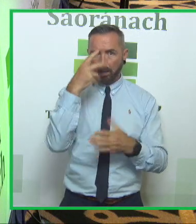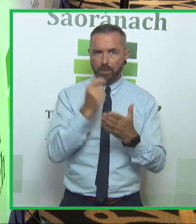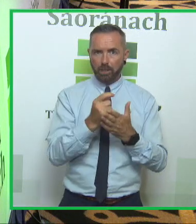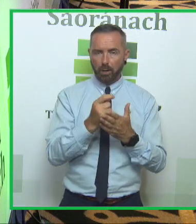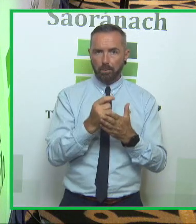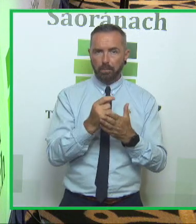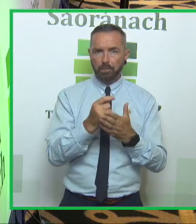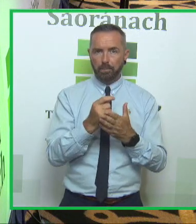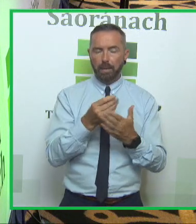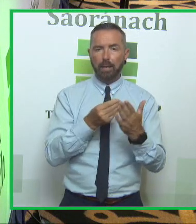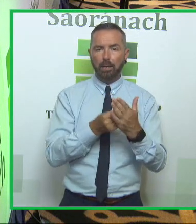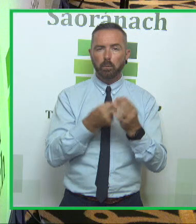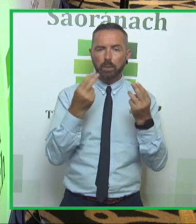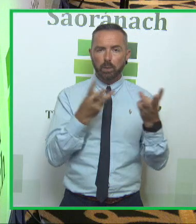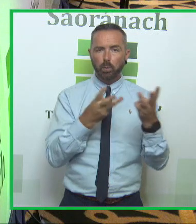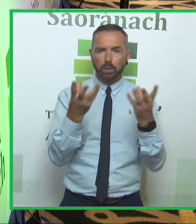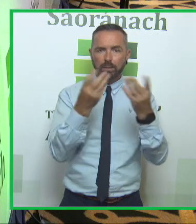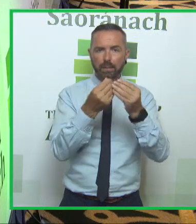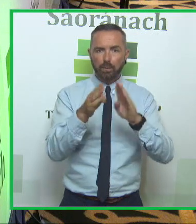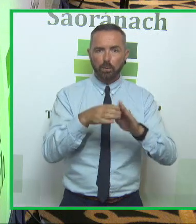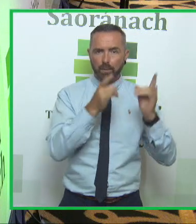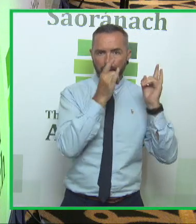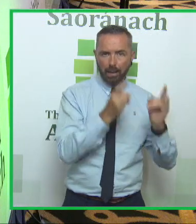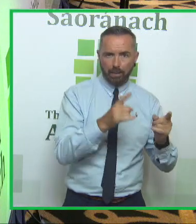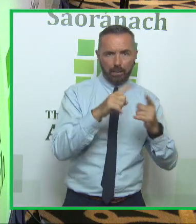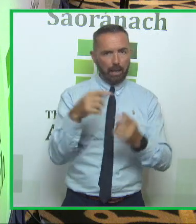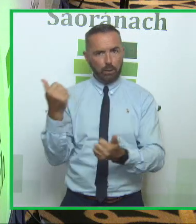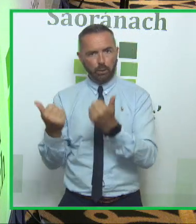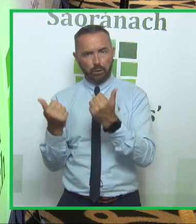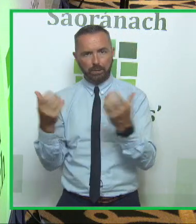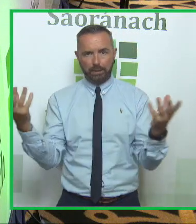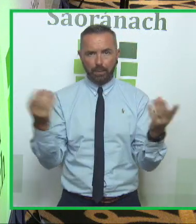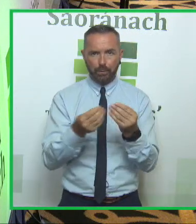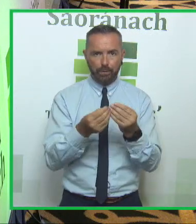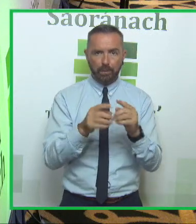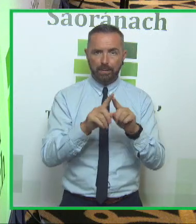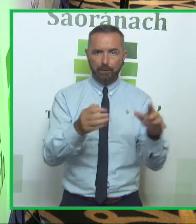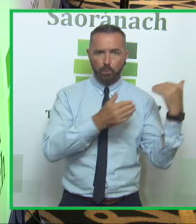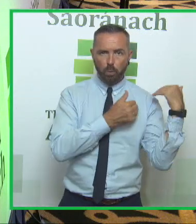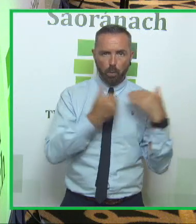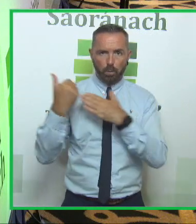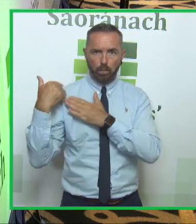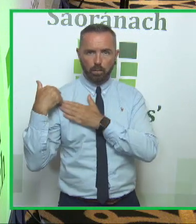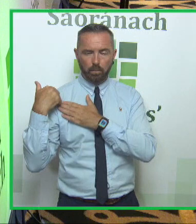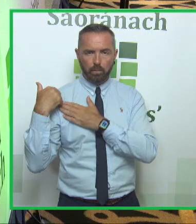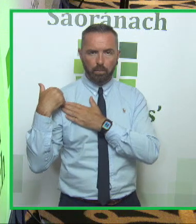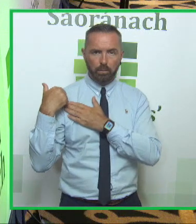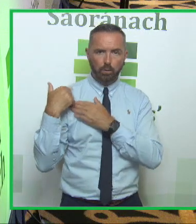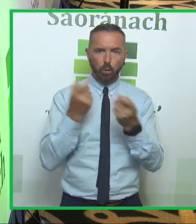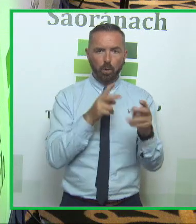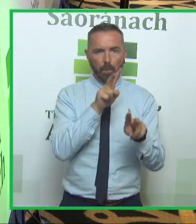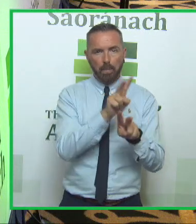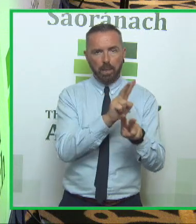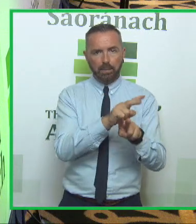you know, festivals, we do need to work. There needs to be health and justice at the table. We all have different roles. So policing is operated, you